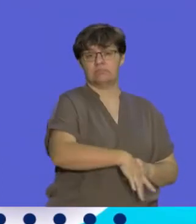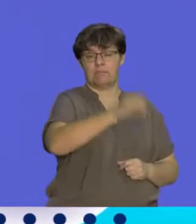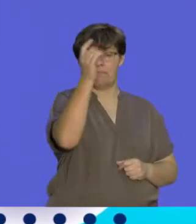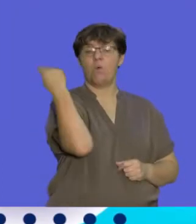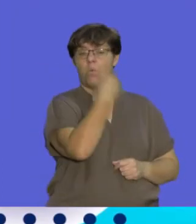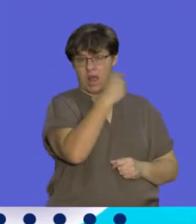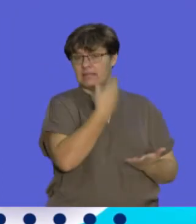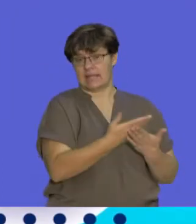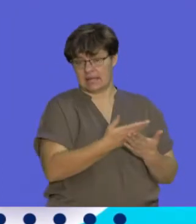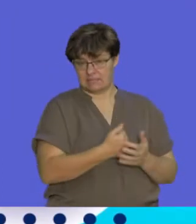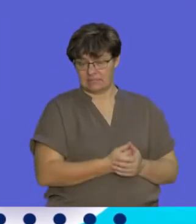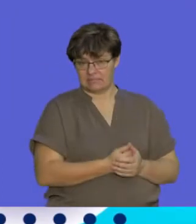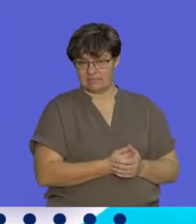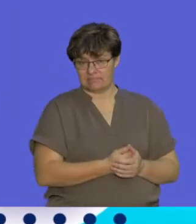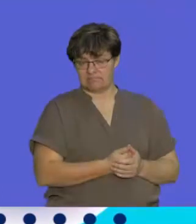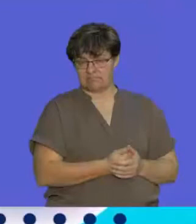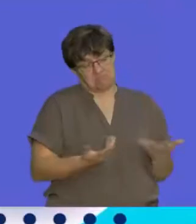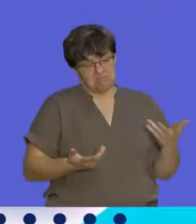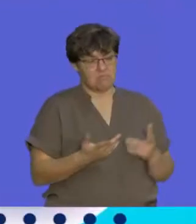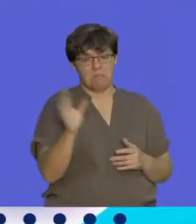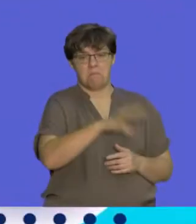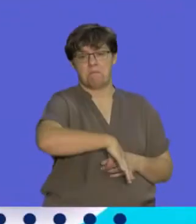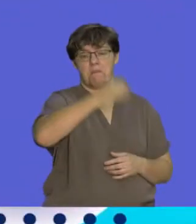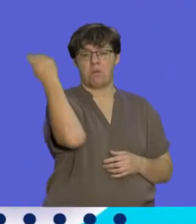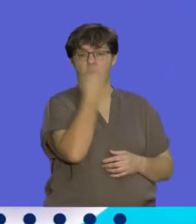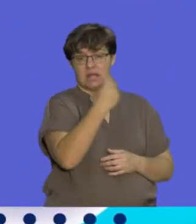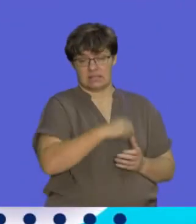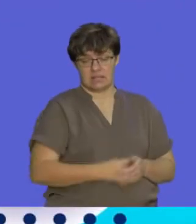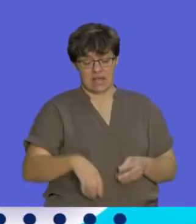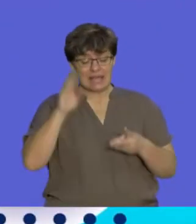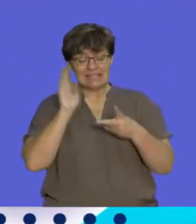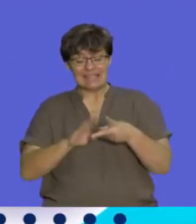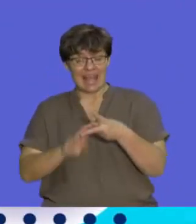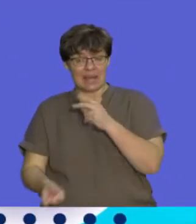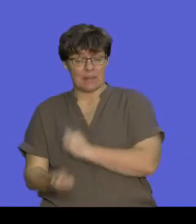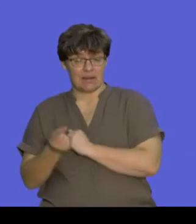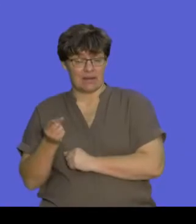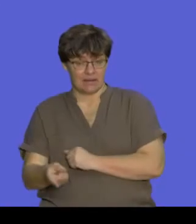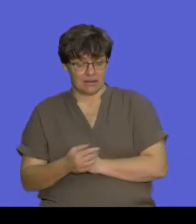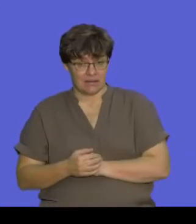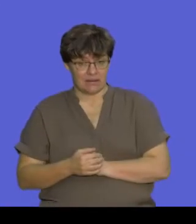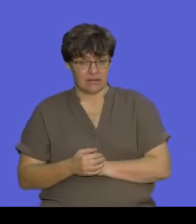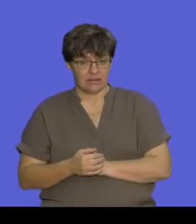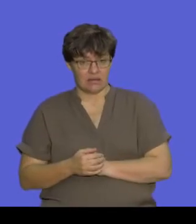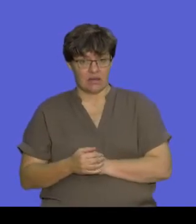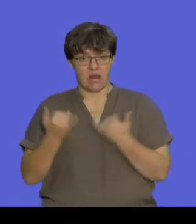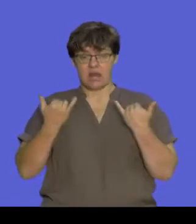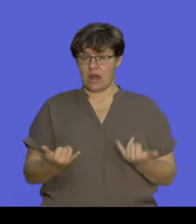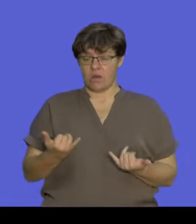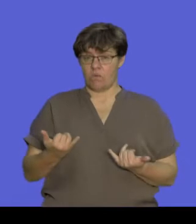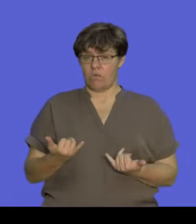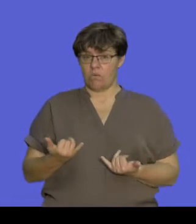sock. Let's say I took out the white sock. Then in the second event, then notice what I've got. This is